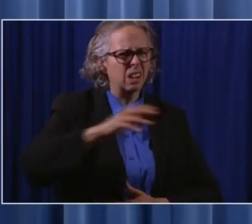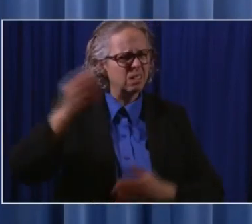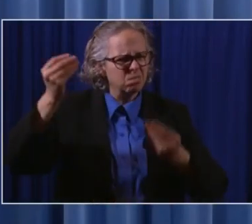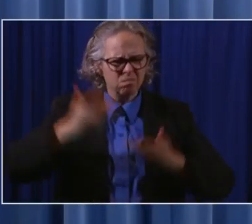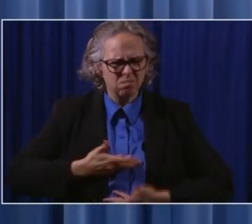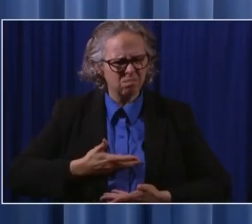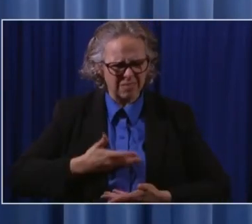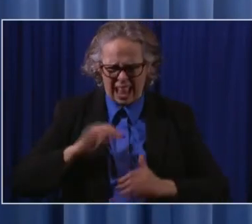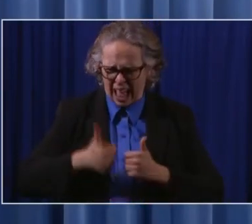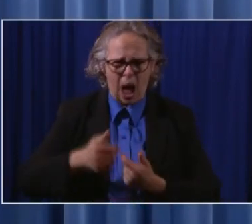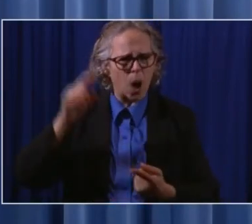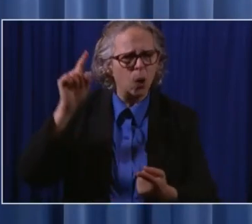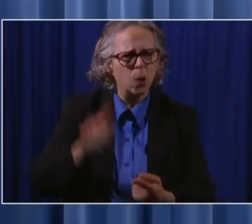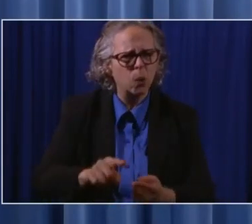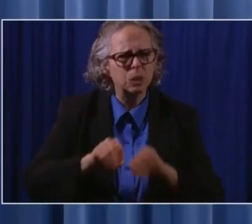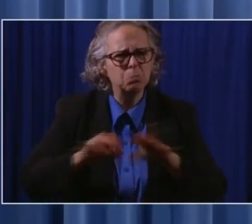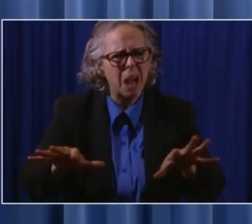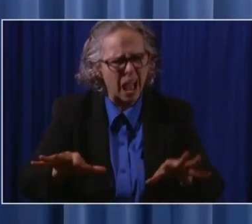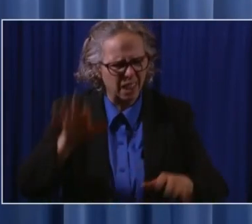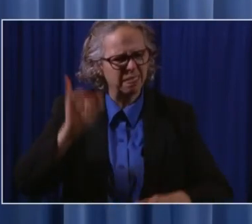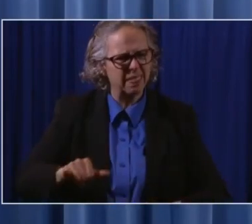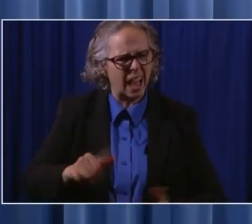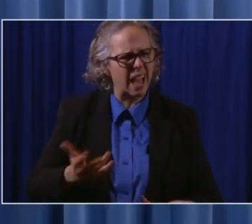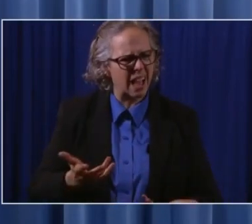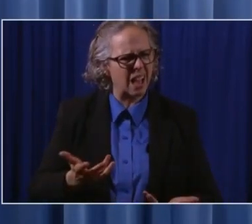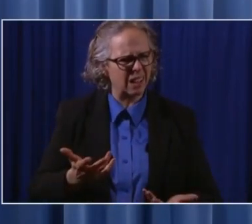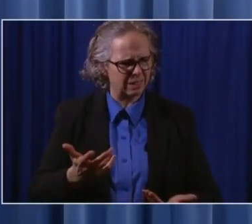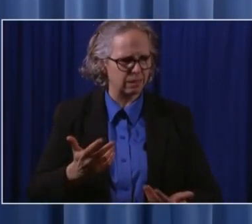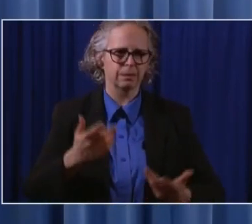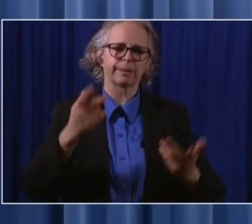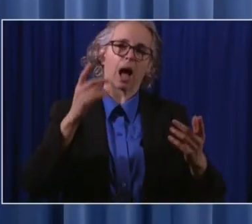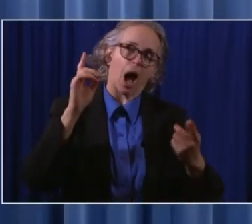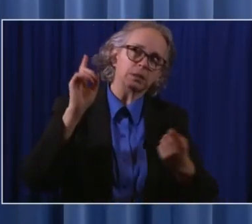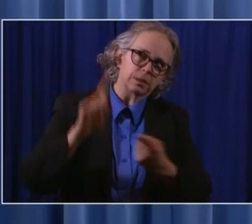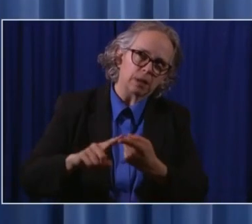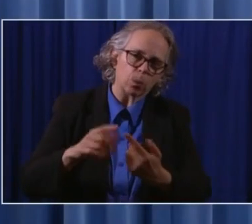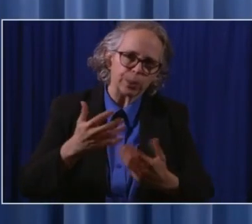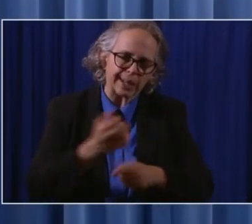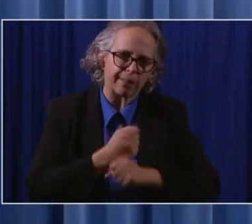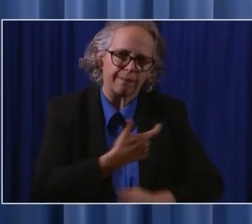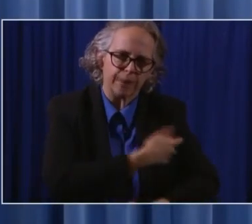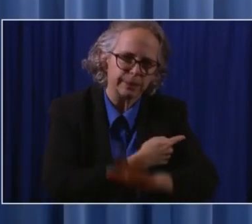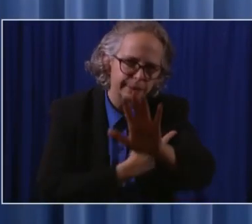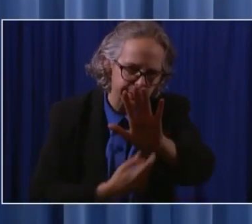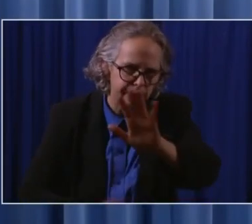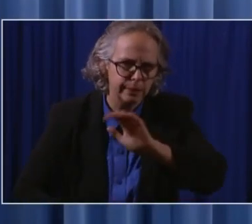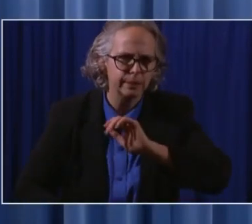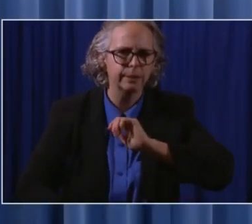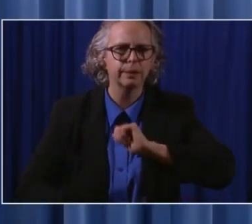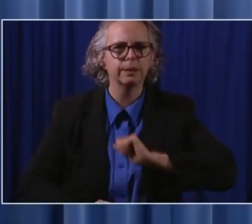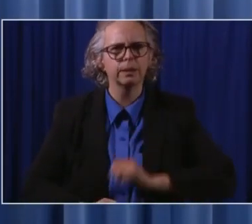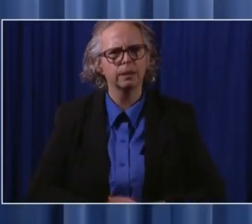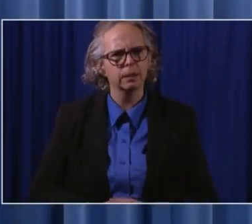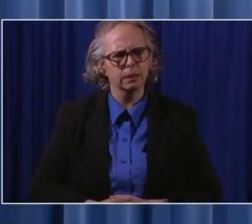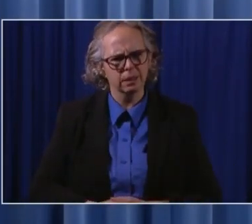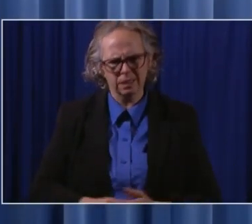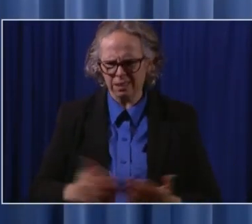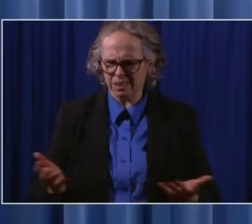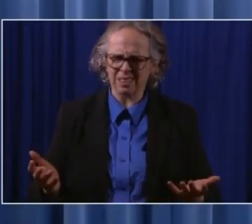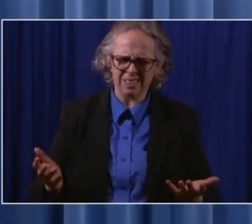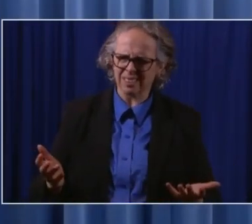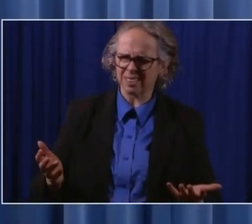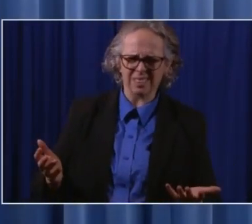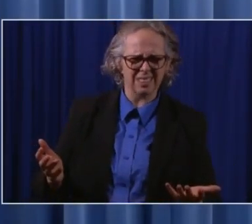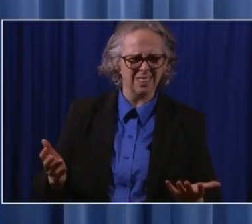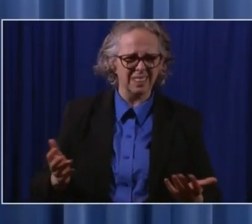a vaccine. And I would also mention, third, that we showed